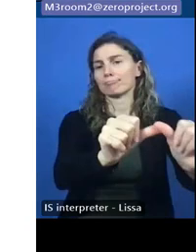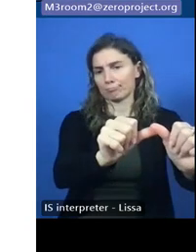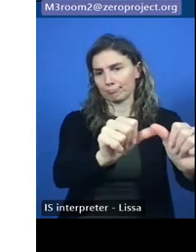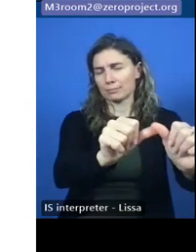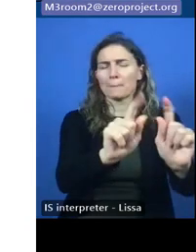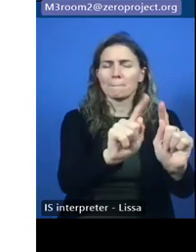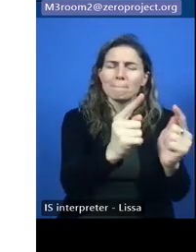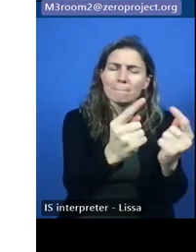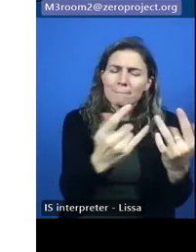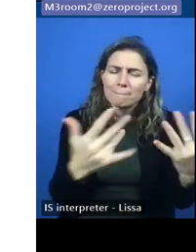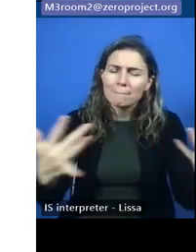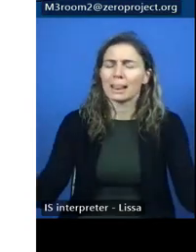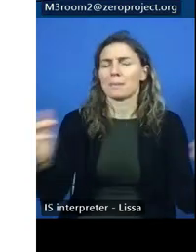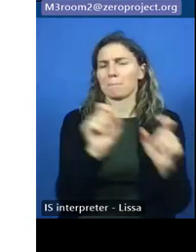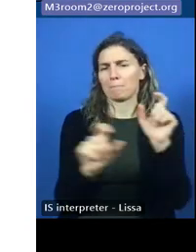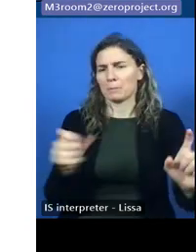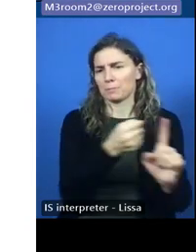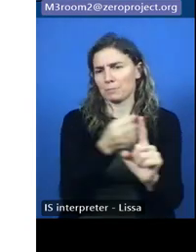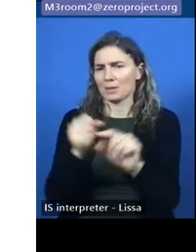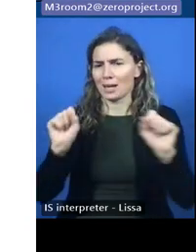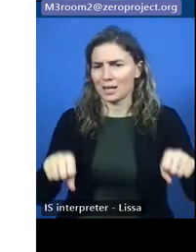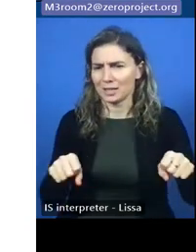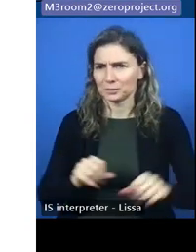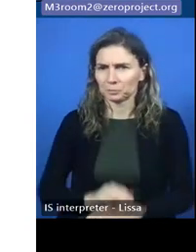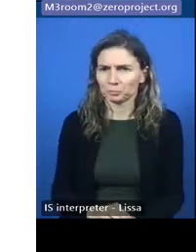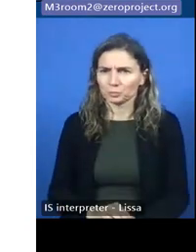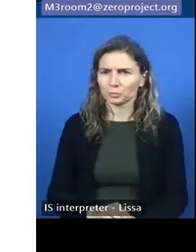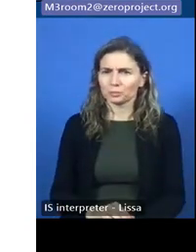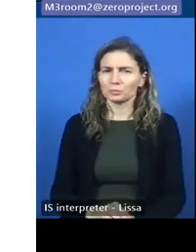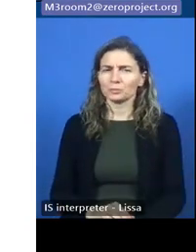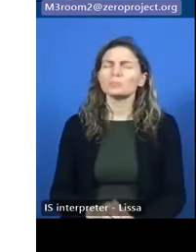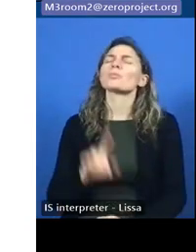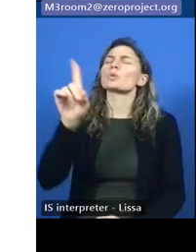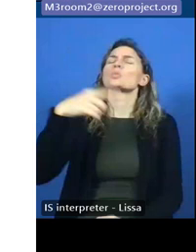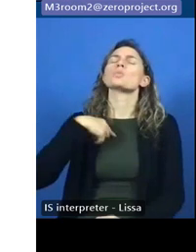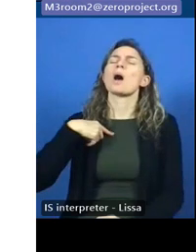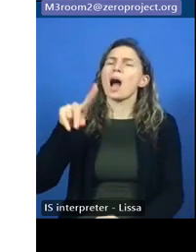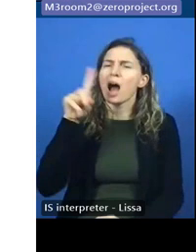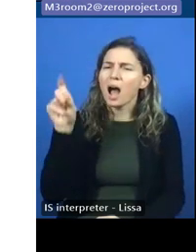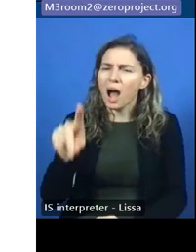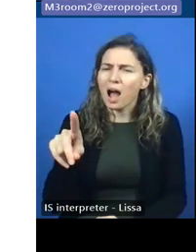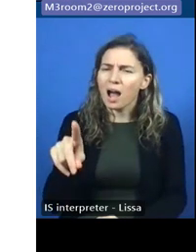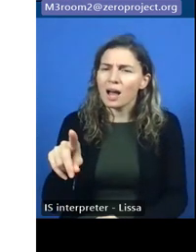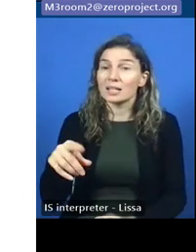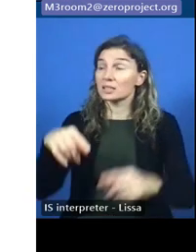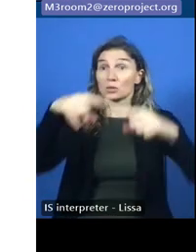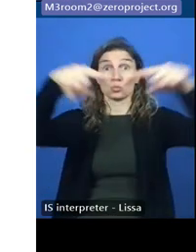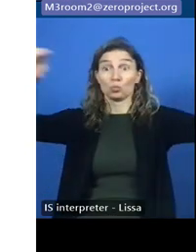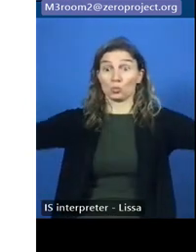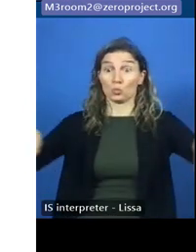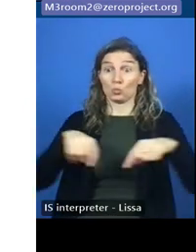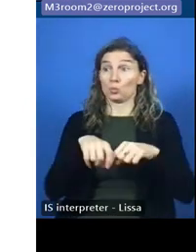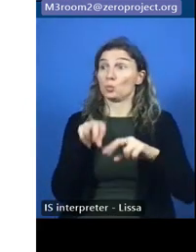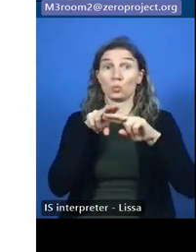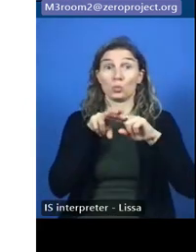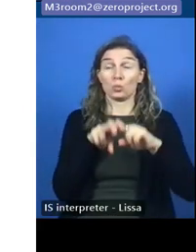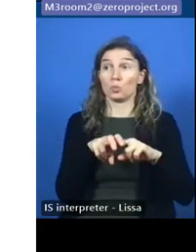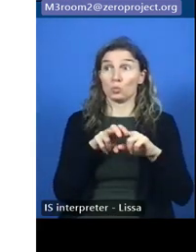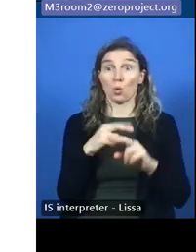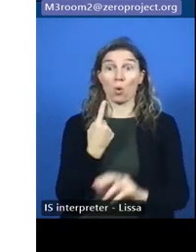So let me ask you, have you ever been alone in a room and after a while you begin to feel like you're being